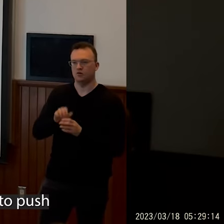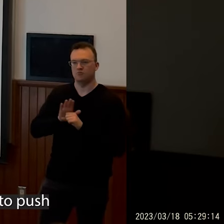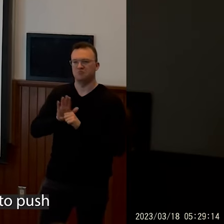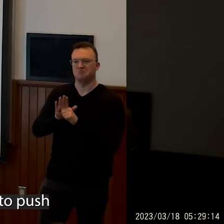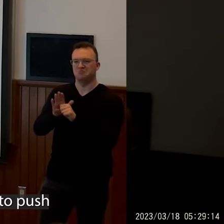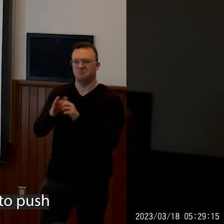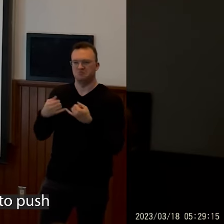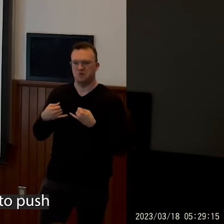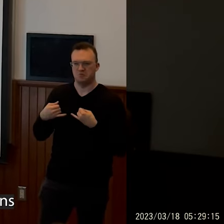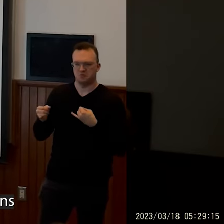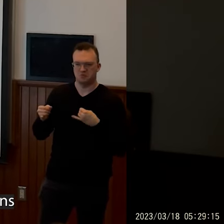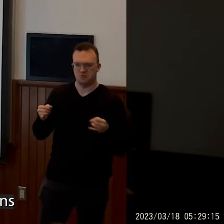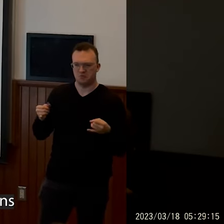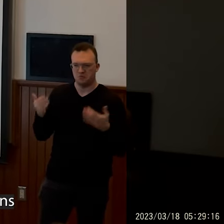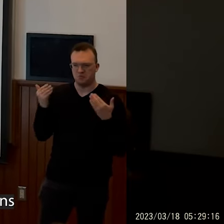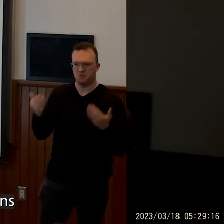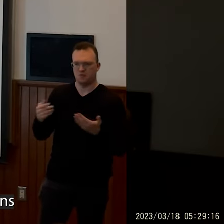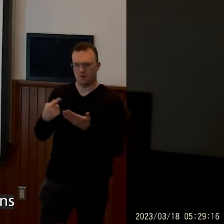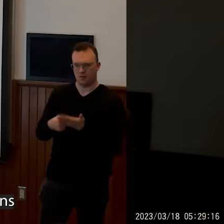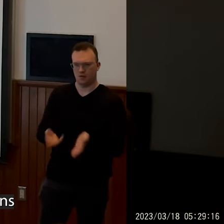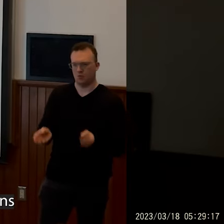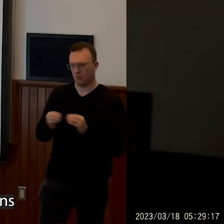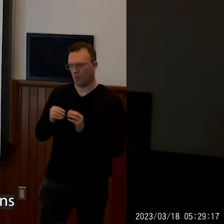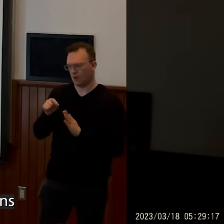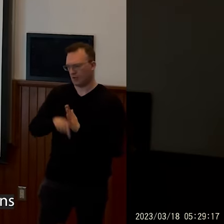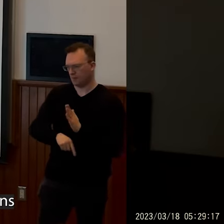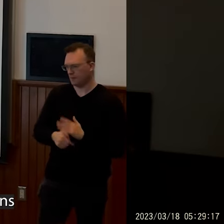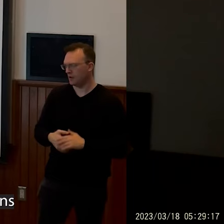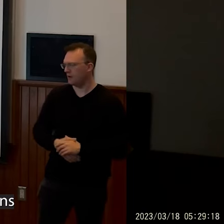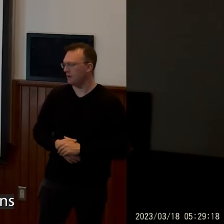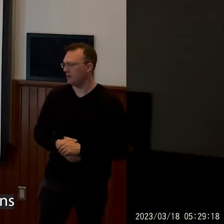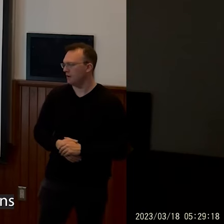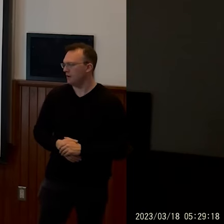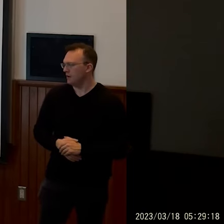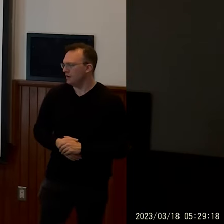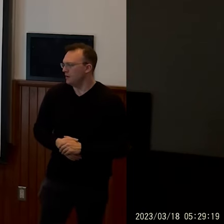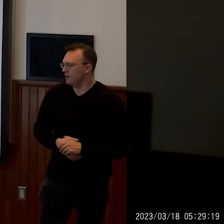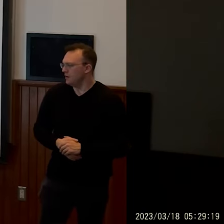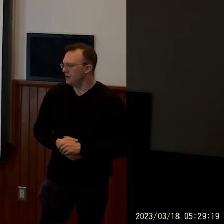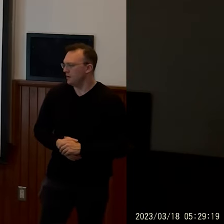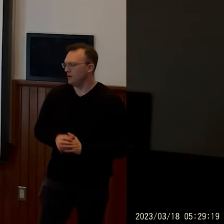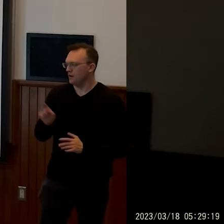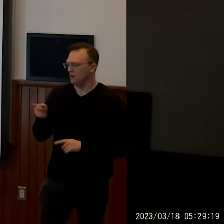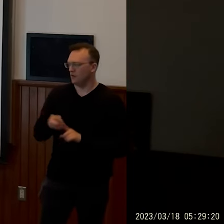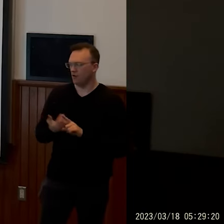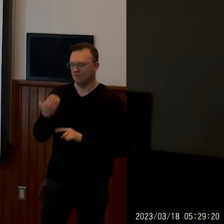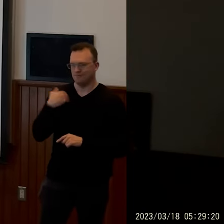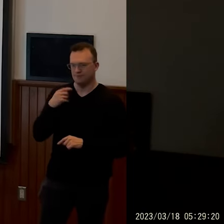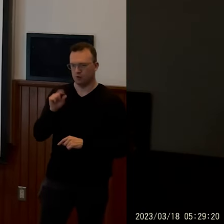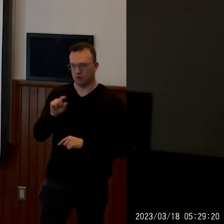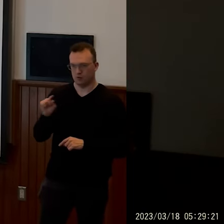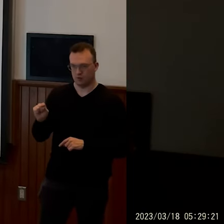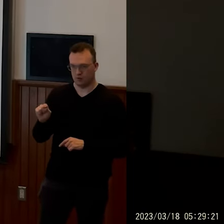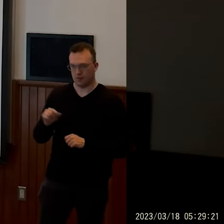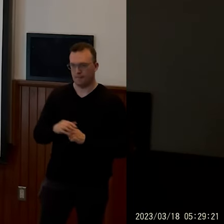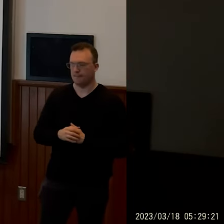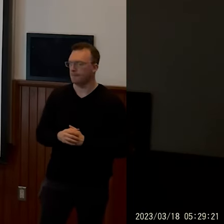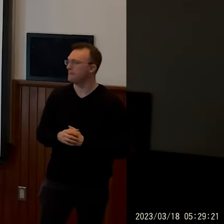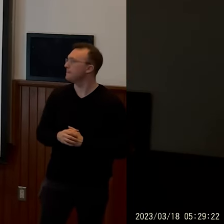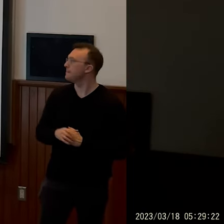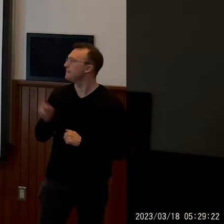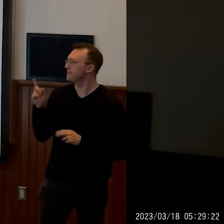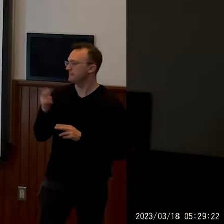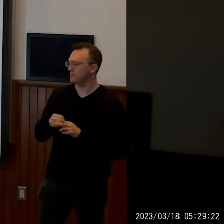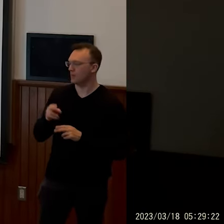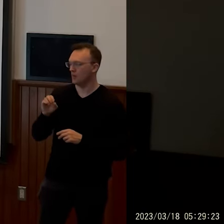push those dialogues and conversations. And this is from 2020. And this is